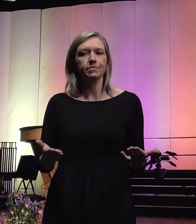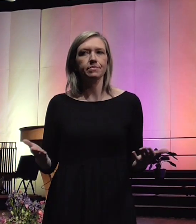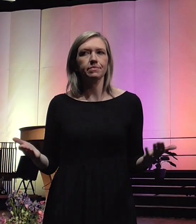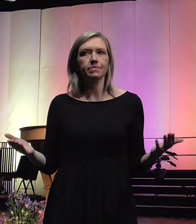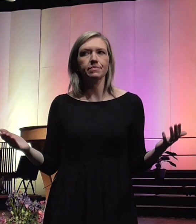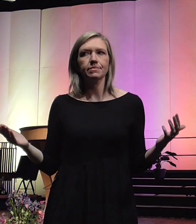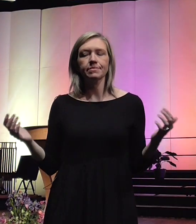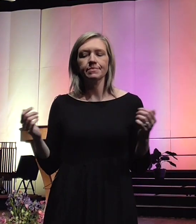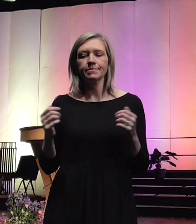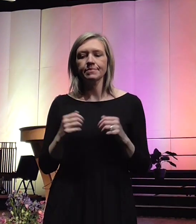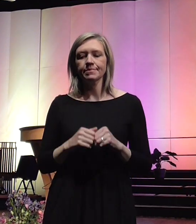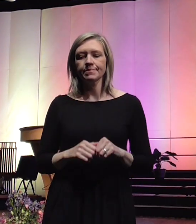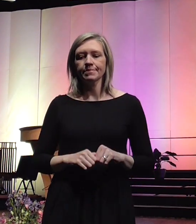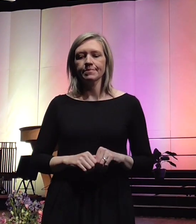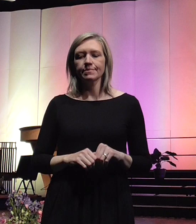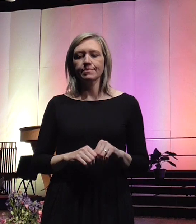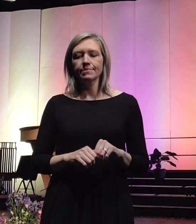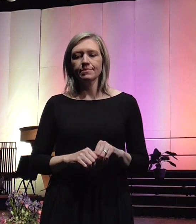everything.